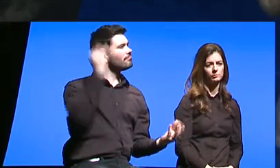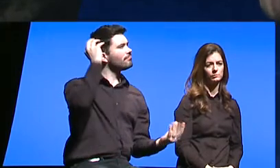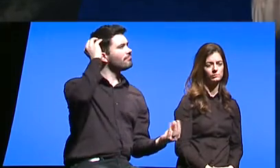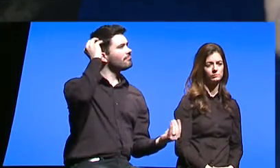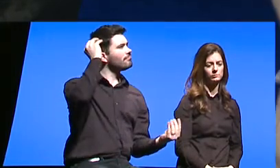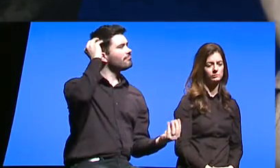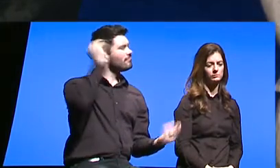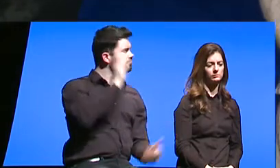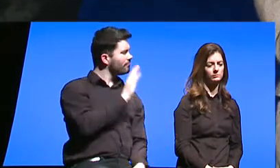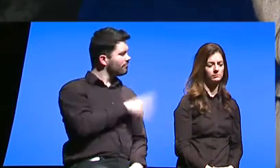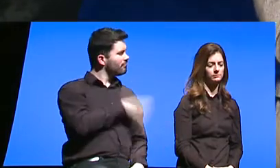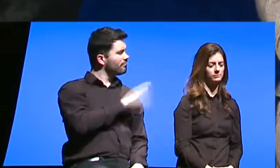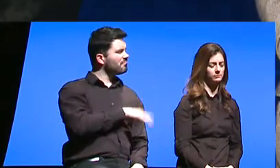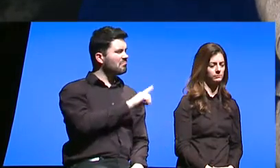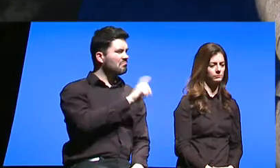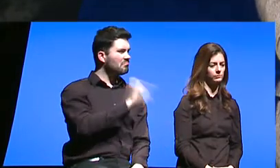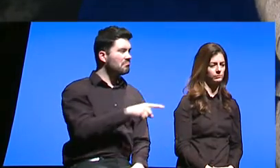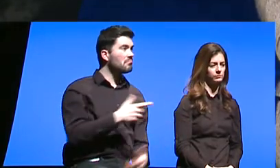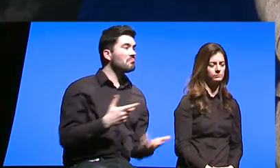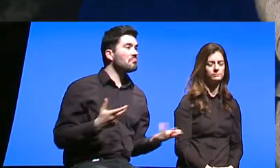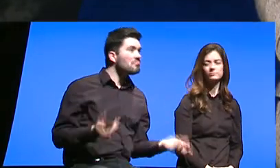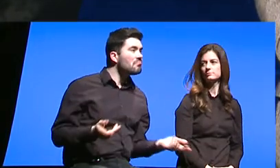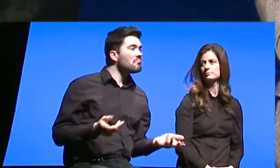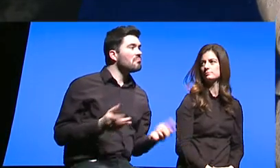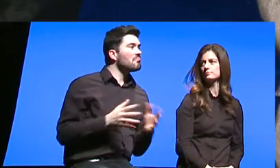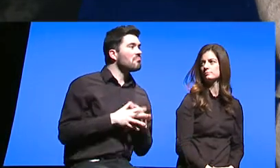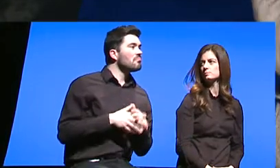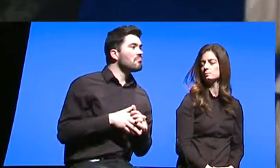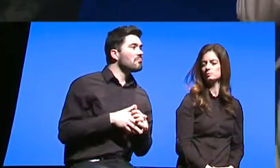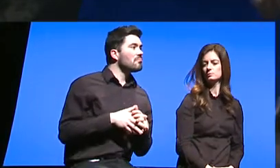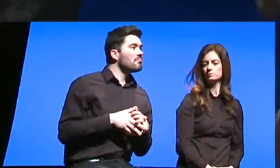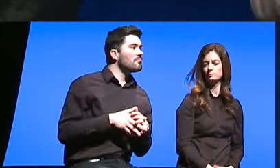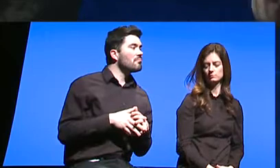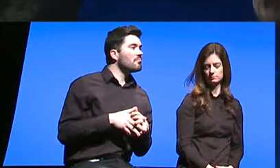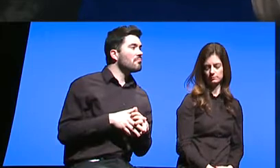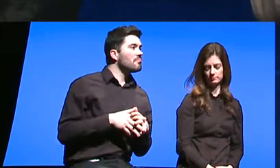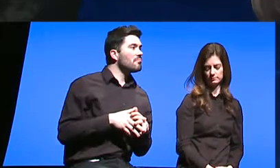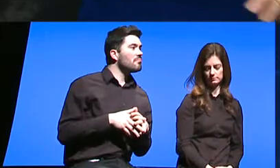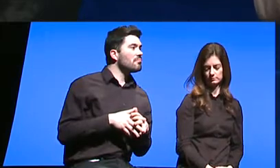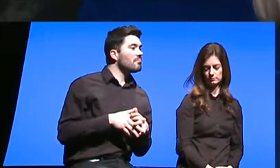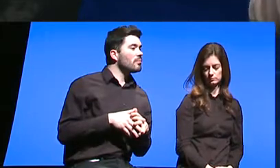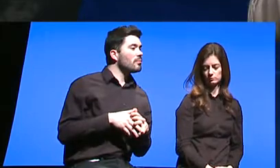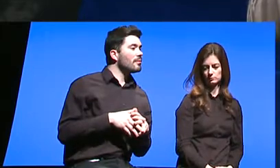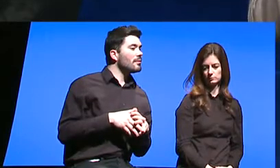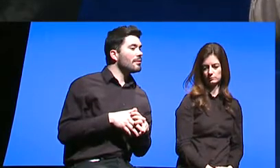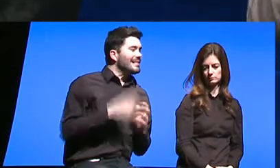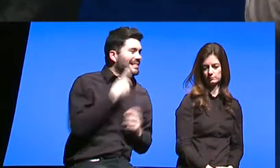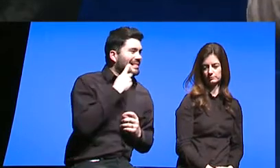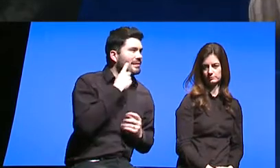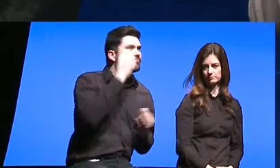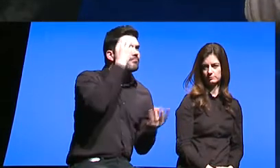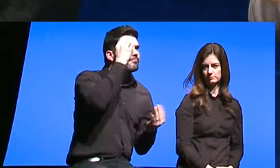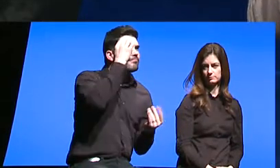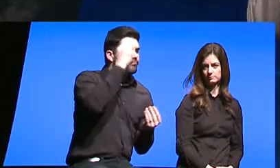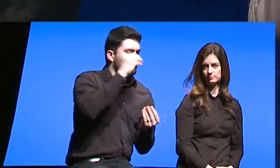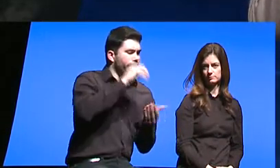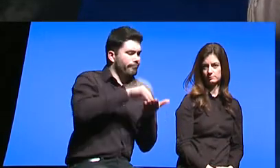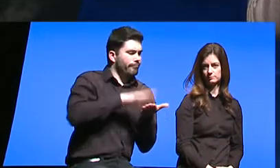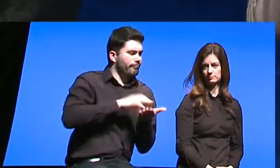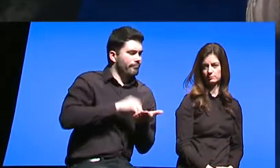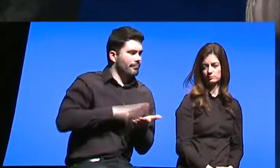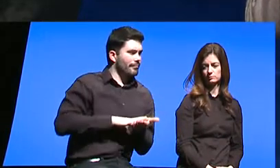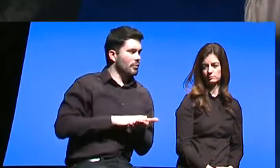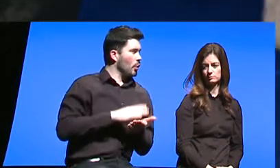were there any surprises by some of the things that you all were reflecting on, once you saw the new